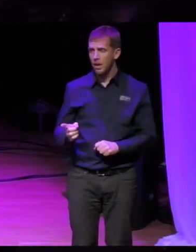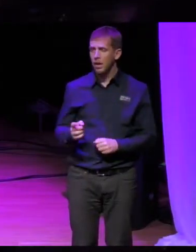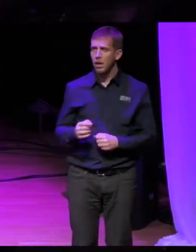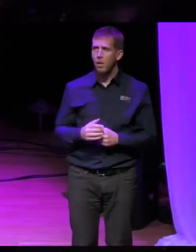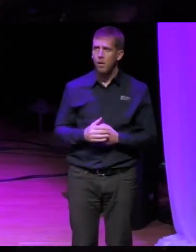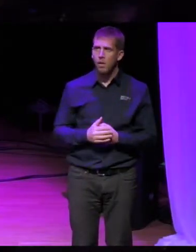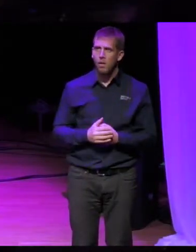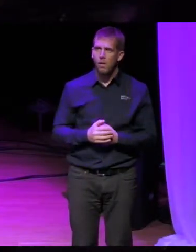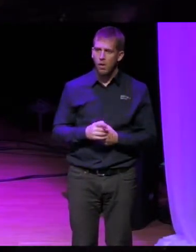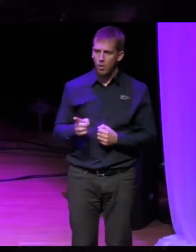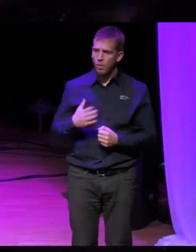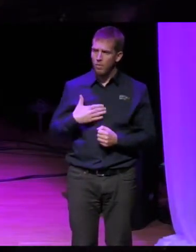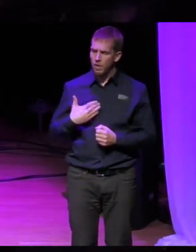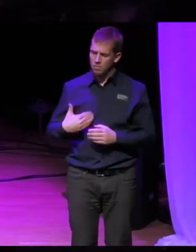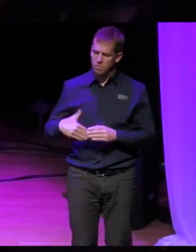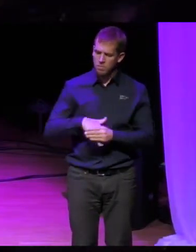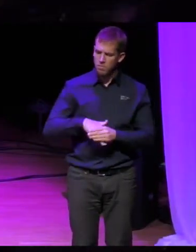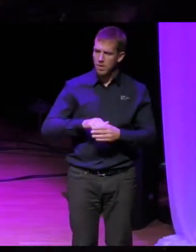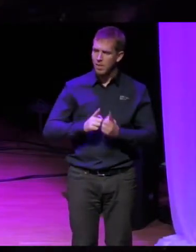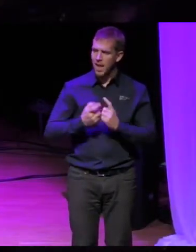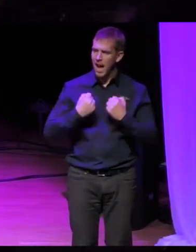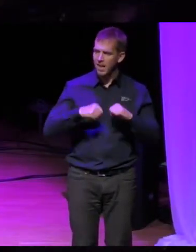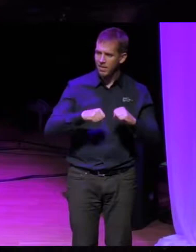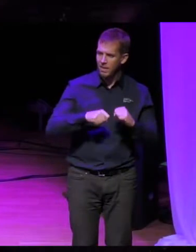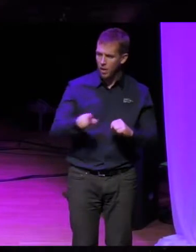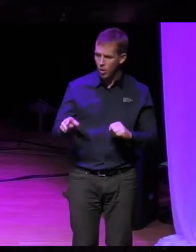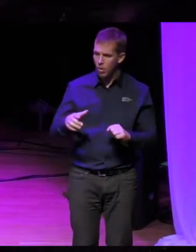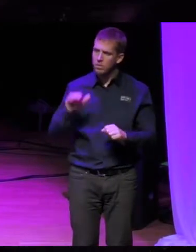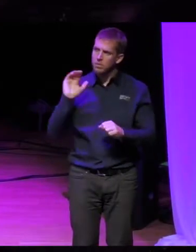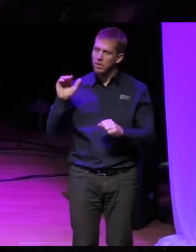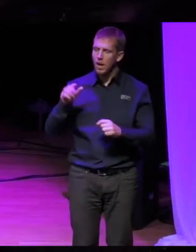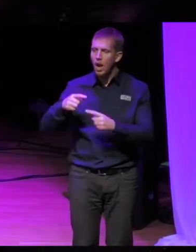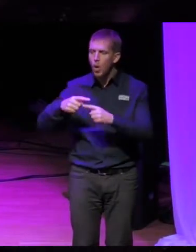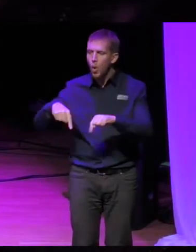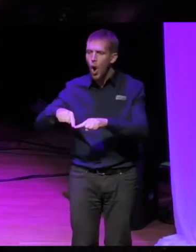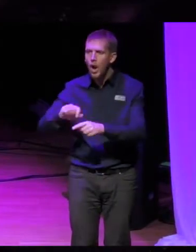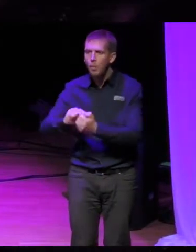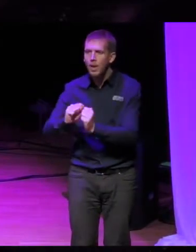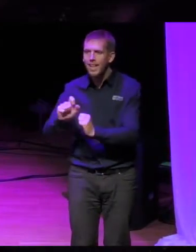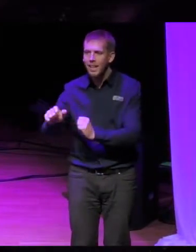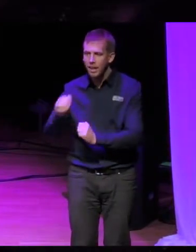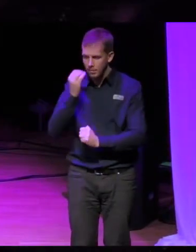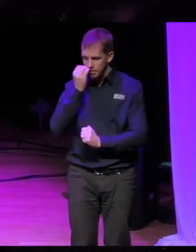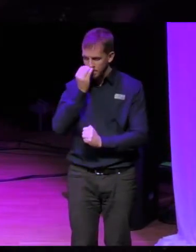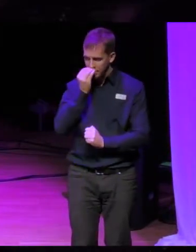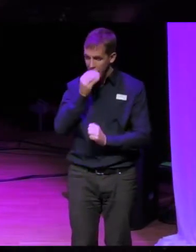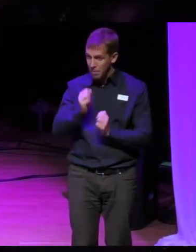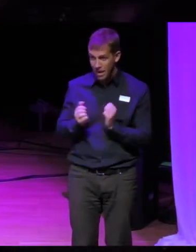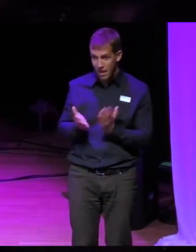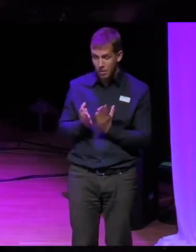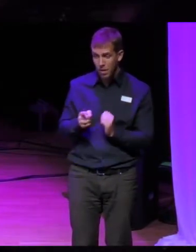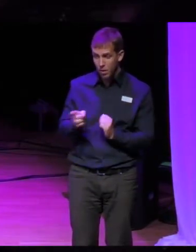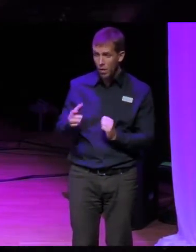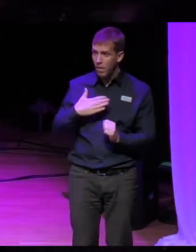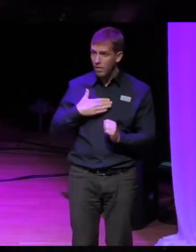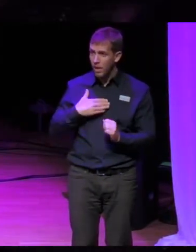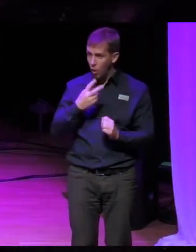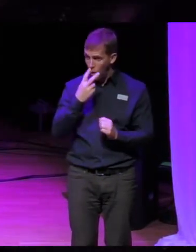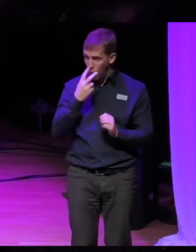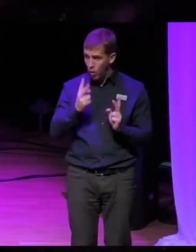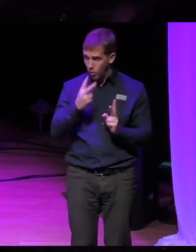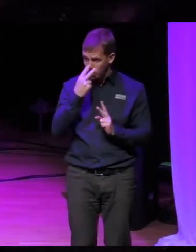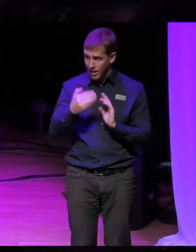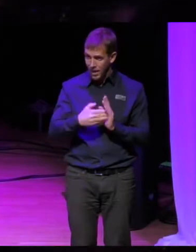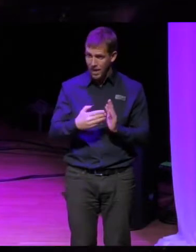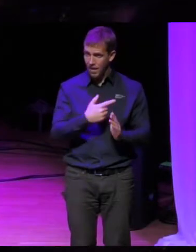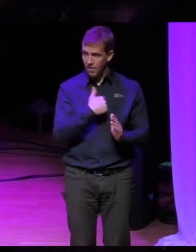want to engage in activism and call their elected officials and push, but at the same time, they want to make sure that these policies are being challenged in